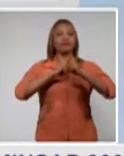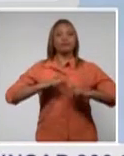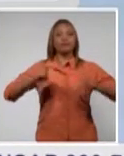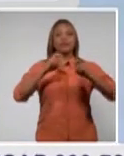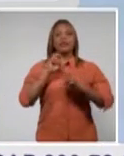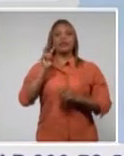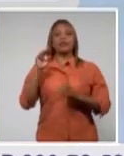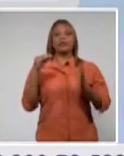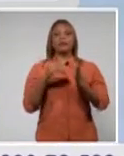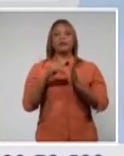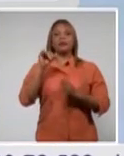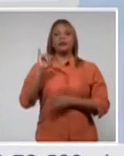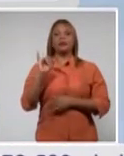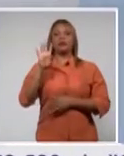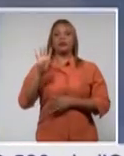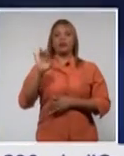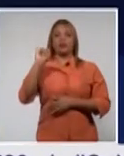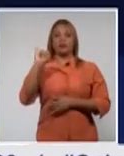Yesterday,